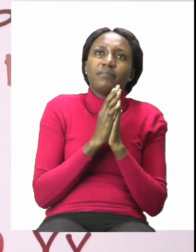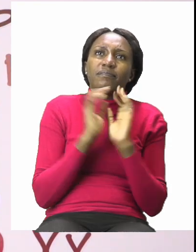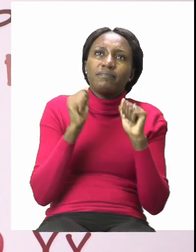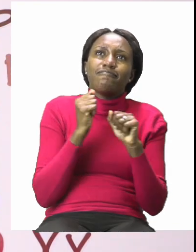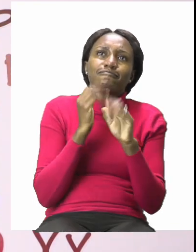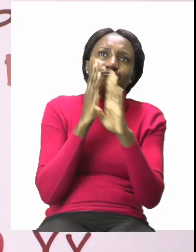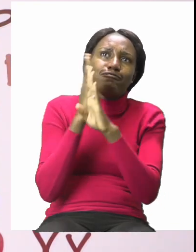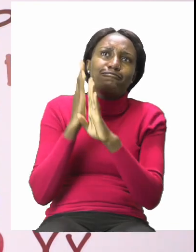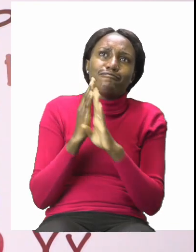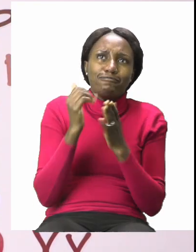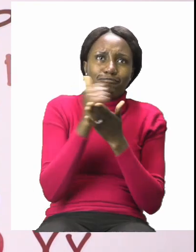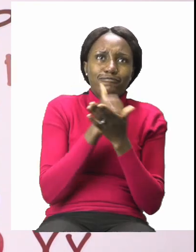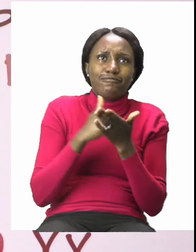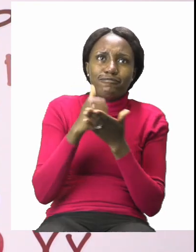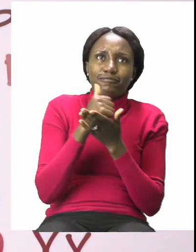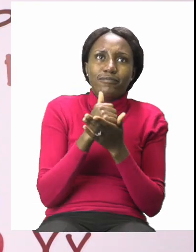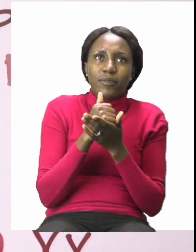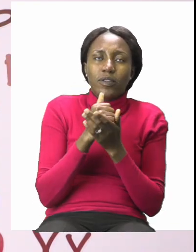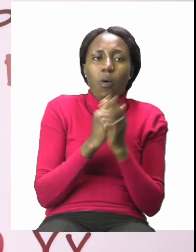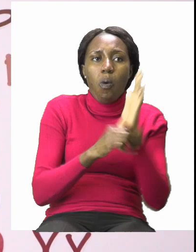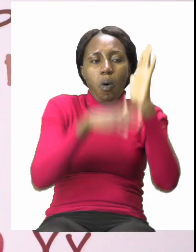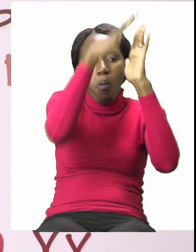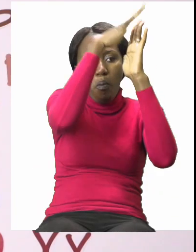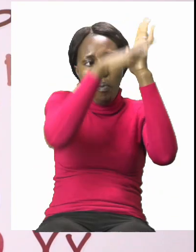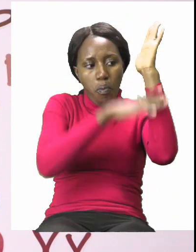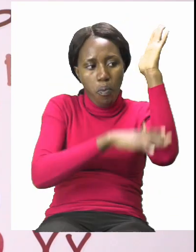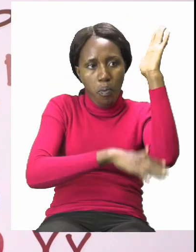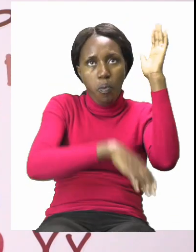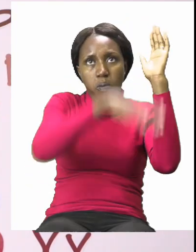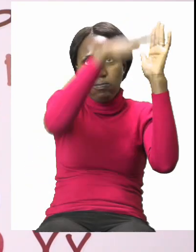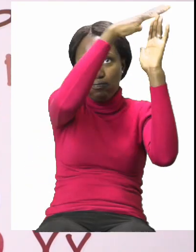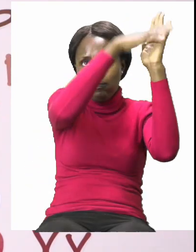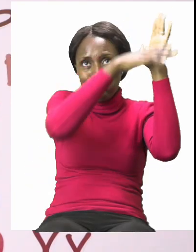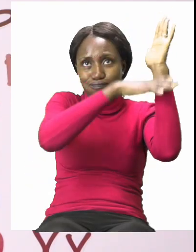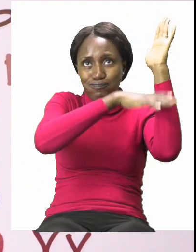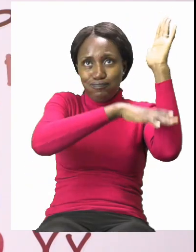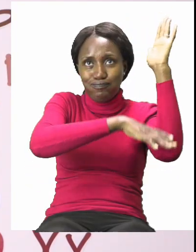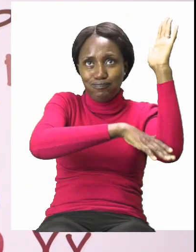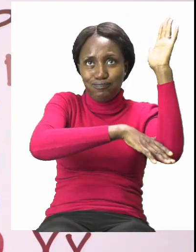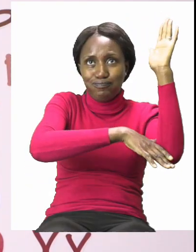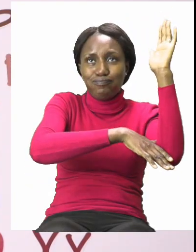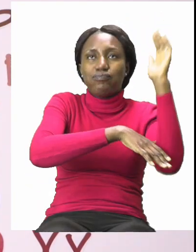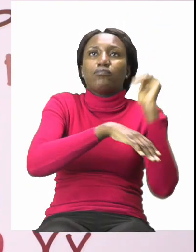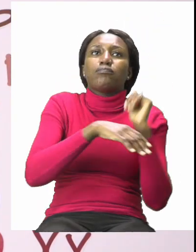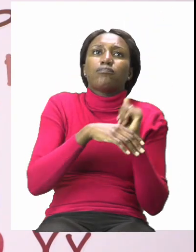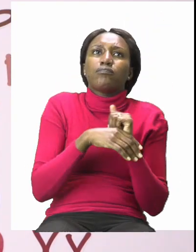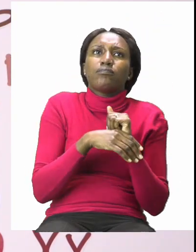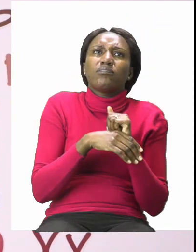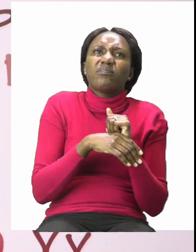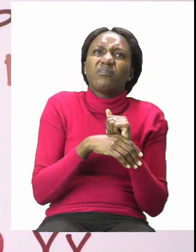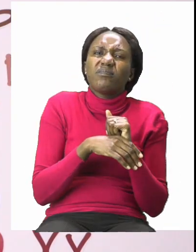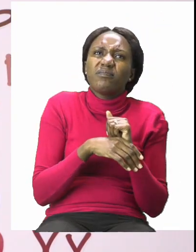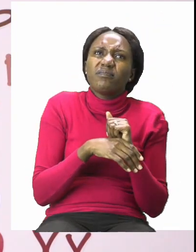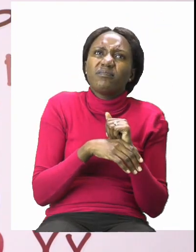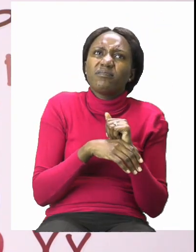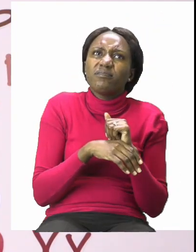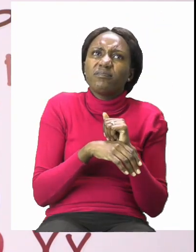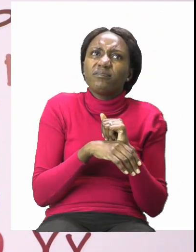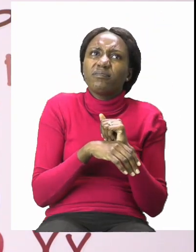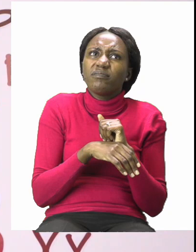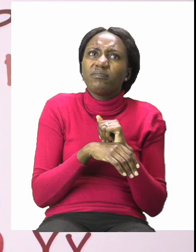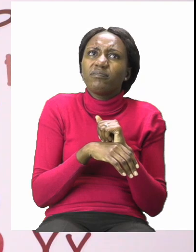to do together is the word wall. Wall. So I can see that wall has